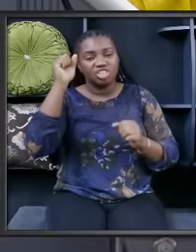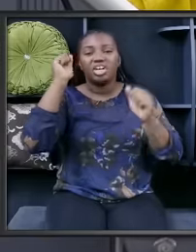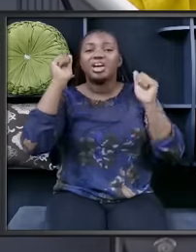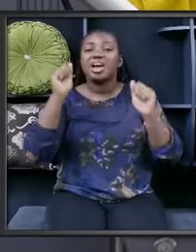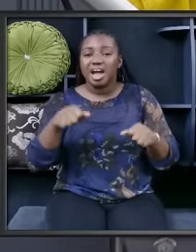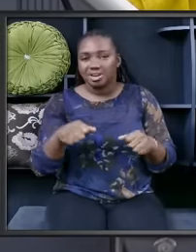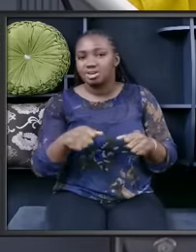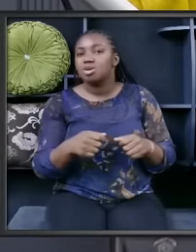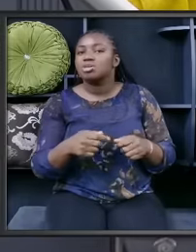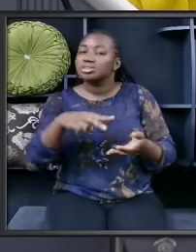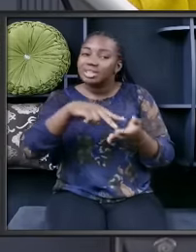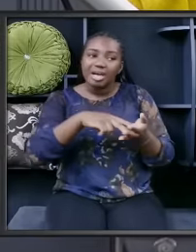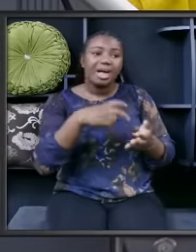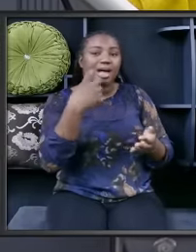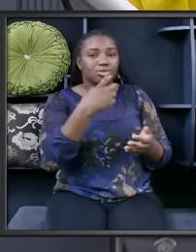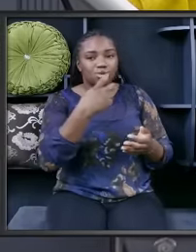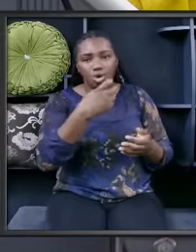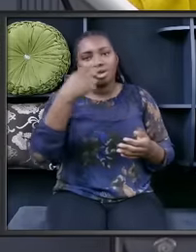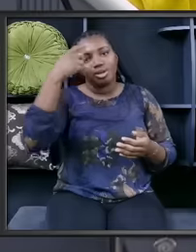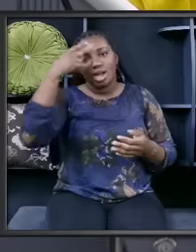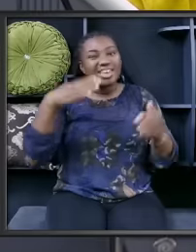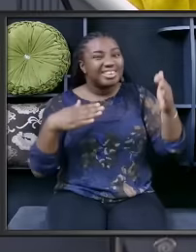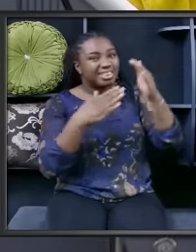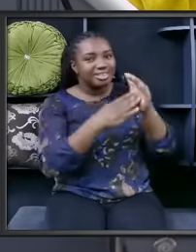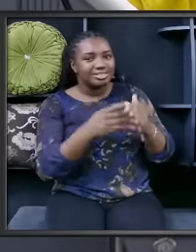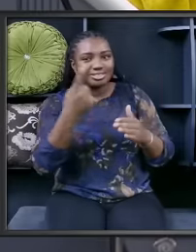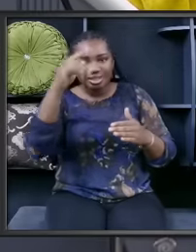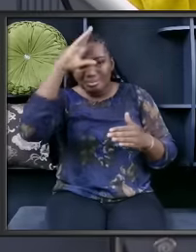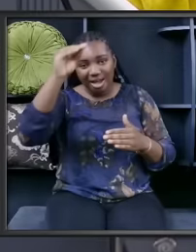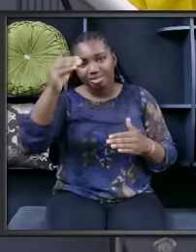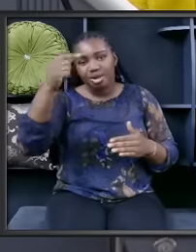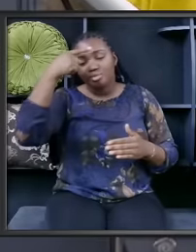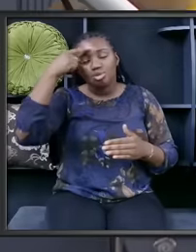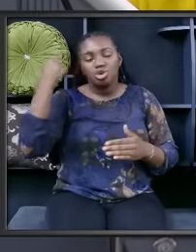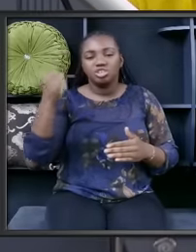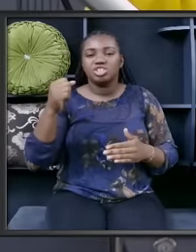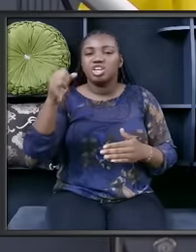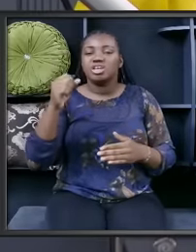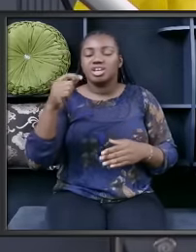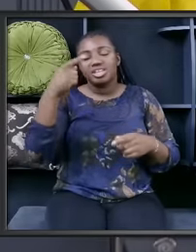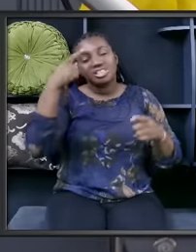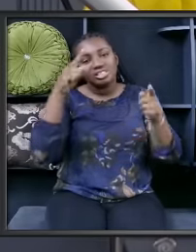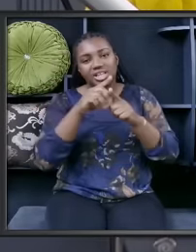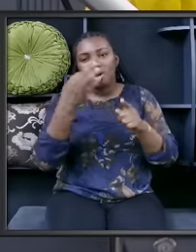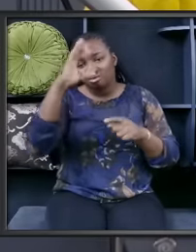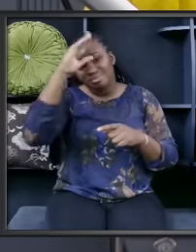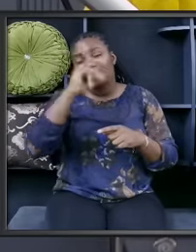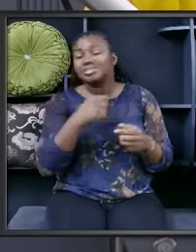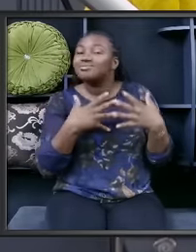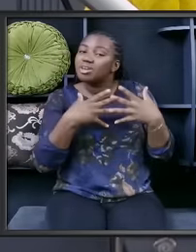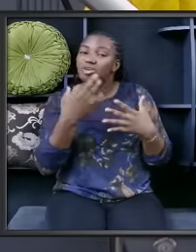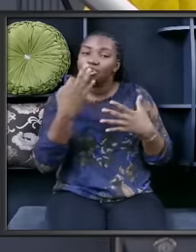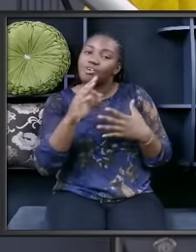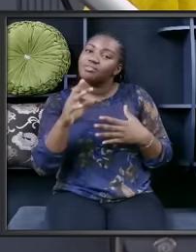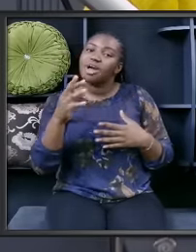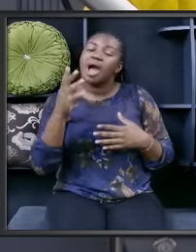in the power of the family. Mm, the powerhouse of the family. Okay, so continue. I don't know. But she was the one that called me and said, brother, don't come home.